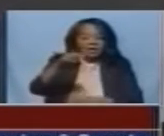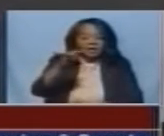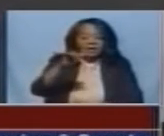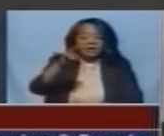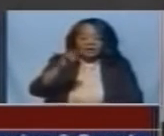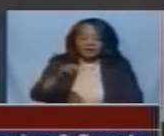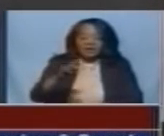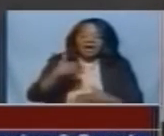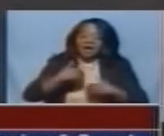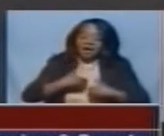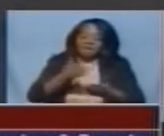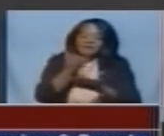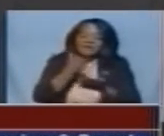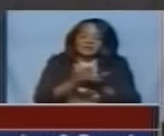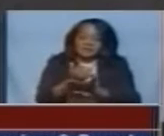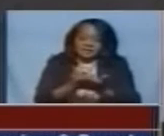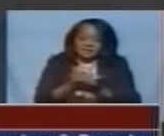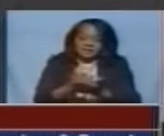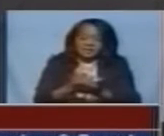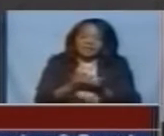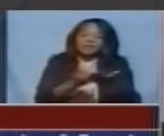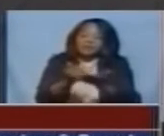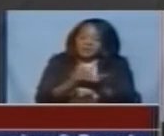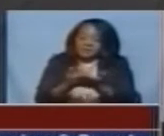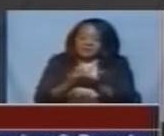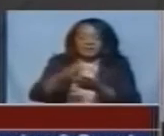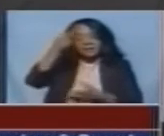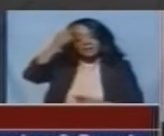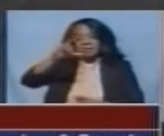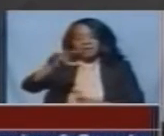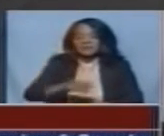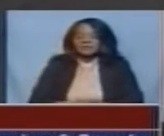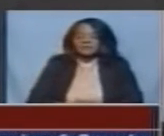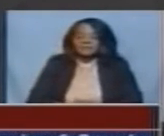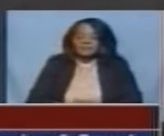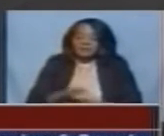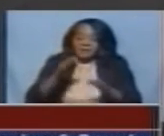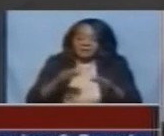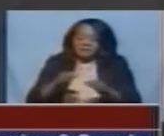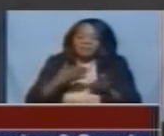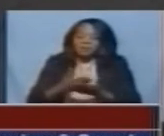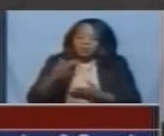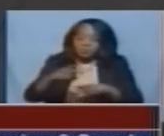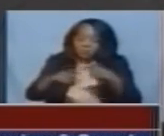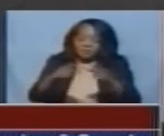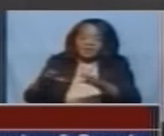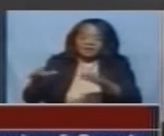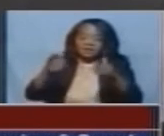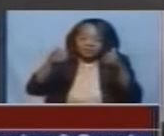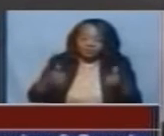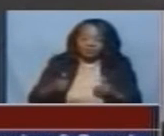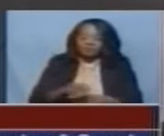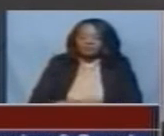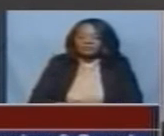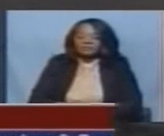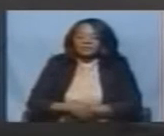too, we are, even if they are money. But the issue is they have to do the undertake properly, because then if those companies are making losses, you